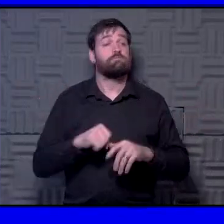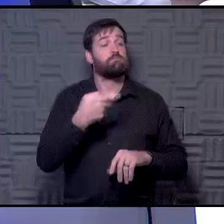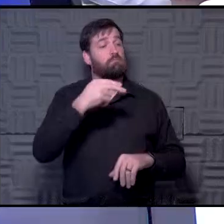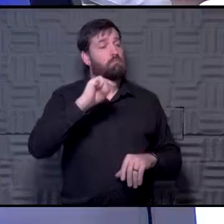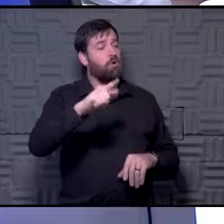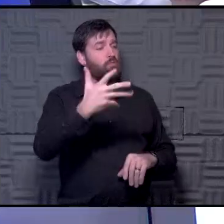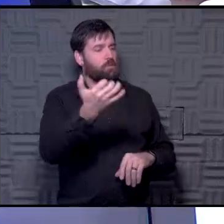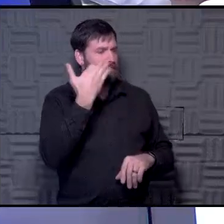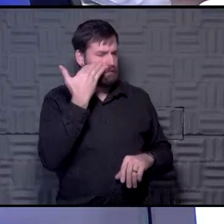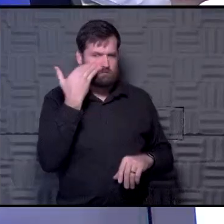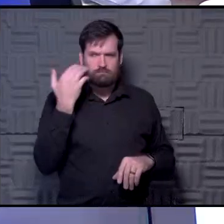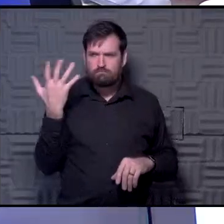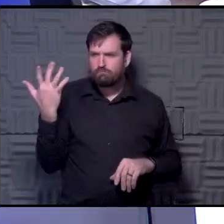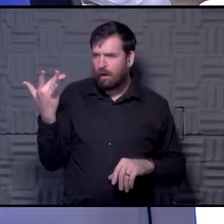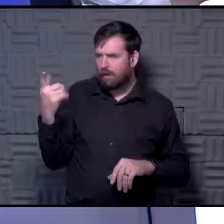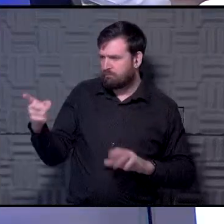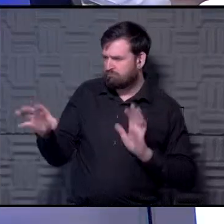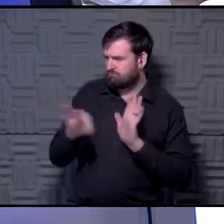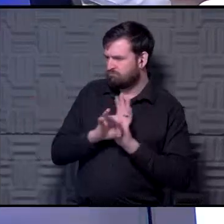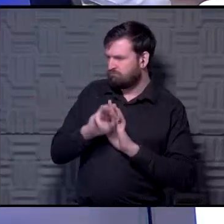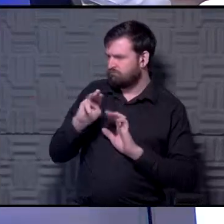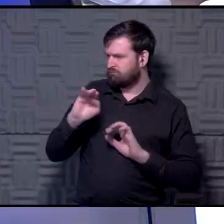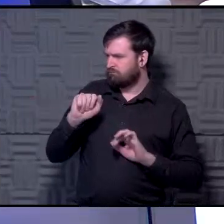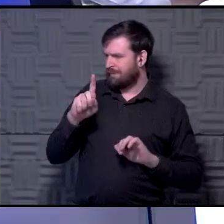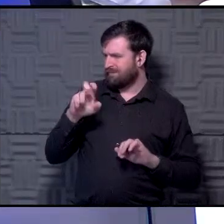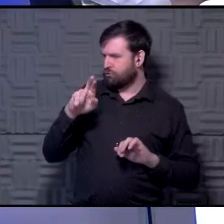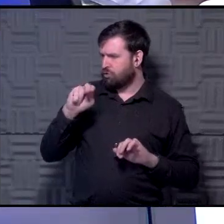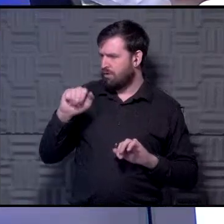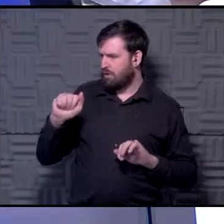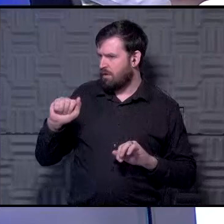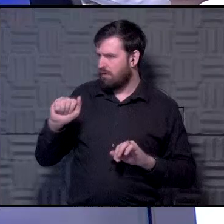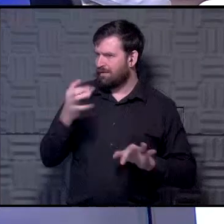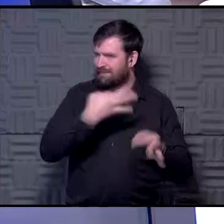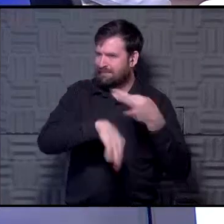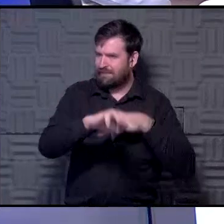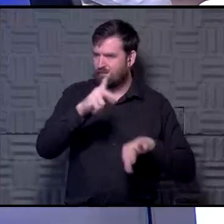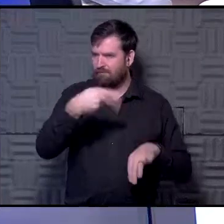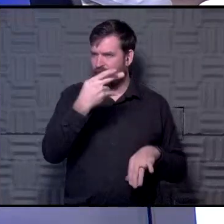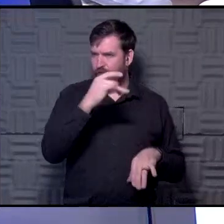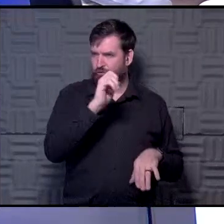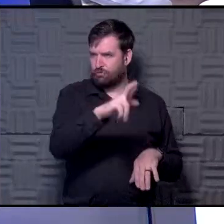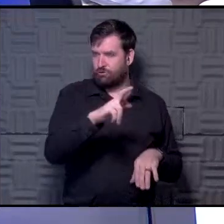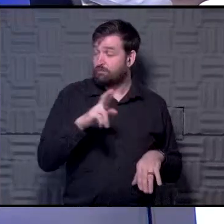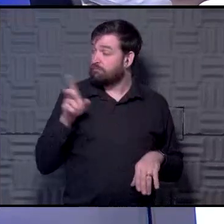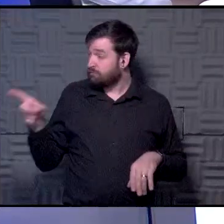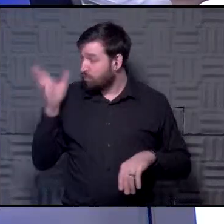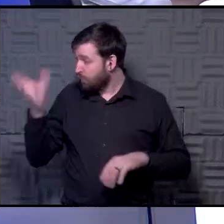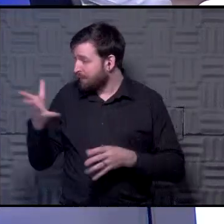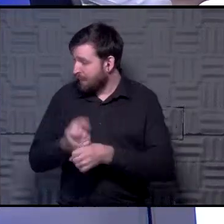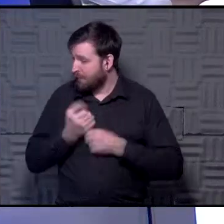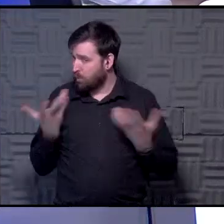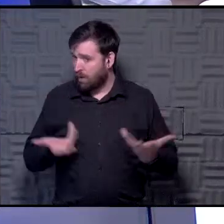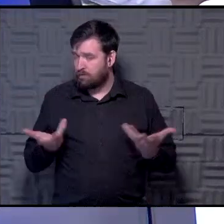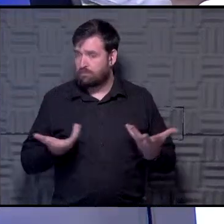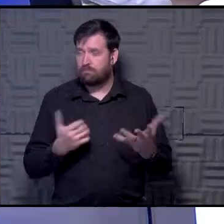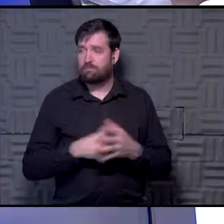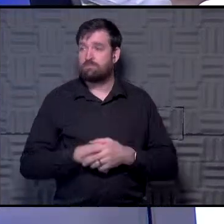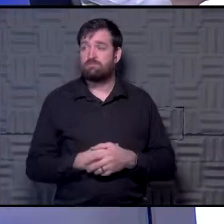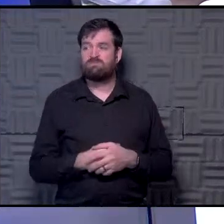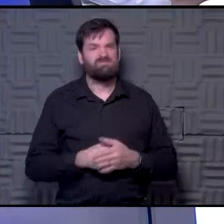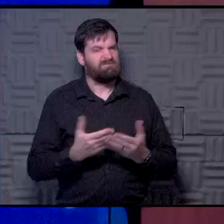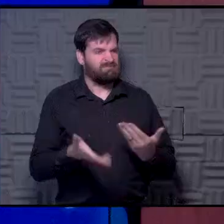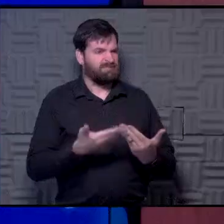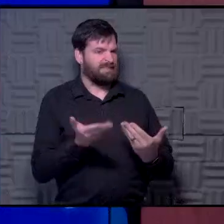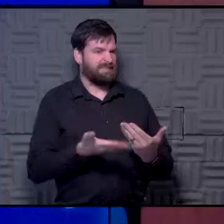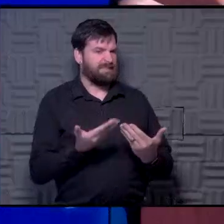wants to know, why did Hawkeye choose Moderna vaccine over Pfizer? And what are you going to be Gonna get- getting? okay, What are you well- going to choose? Yeah, that's easy.